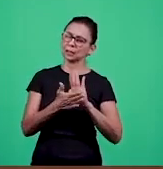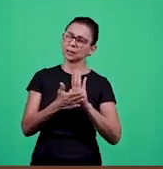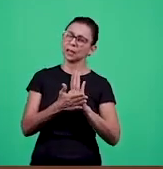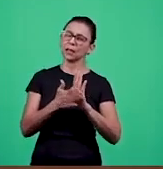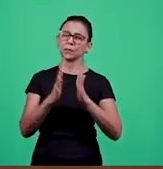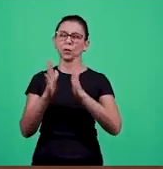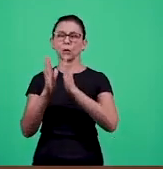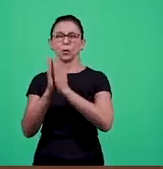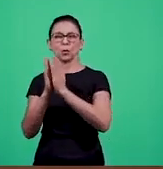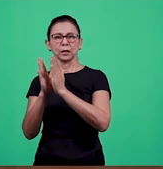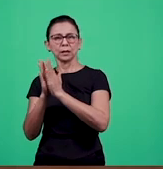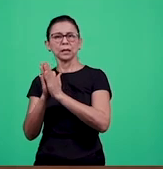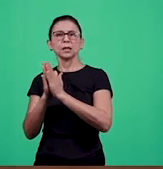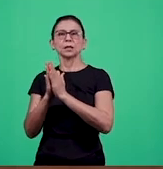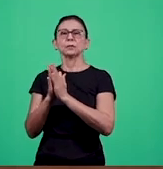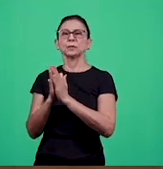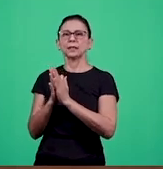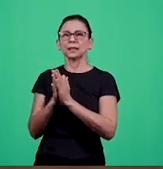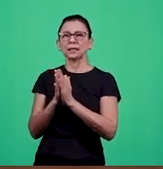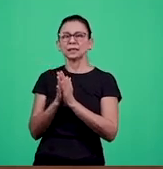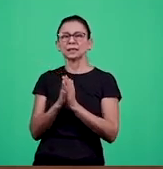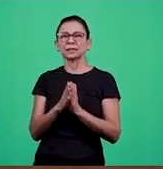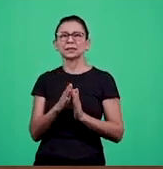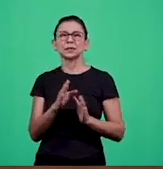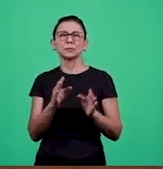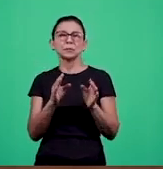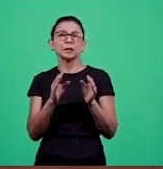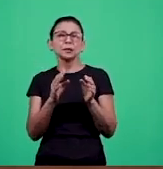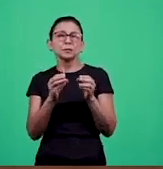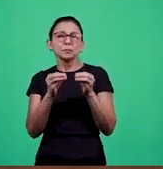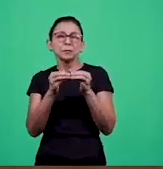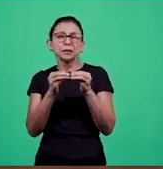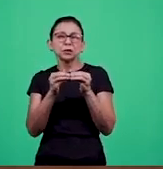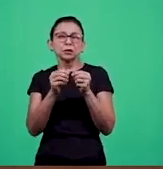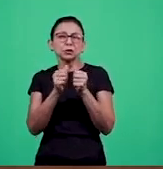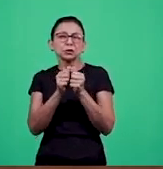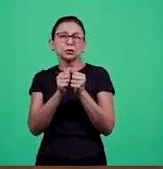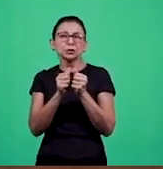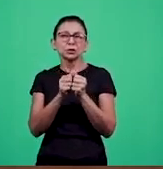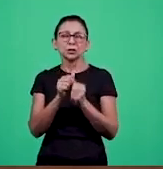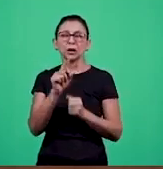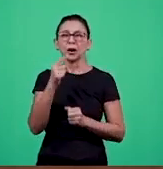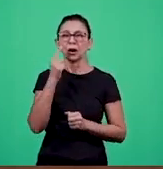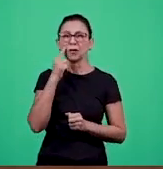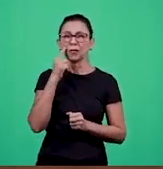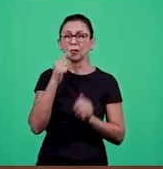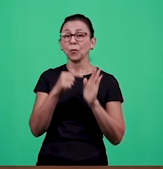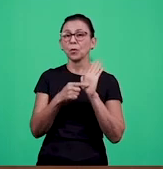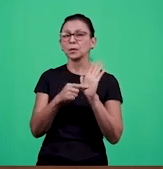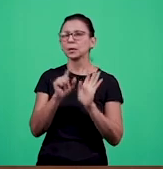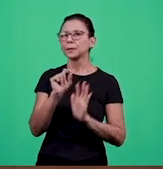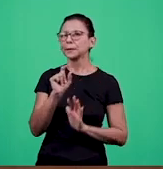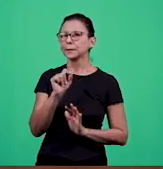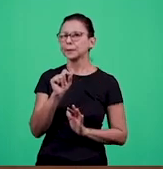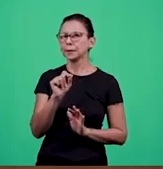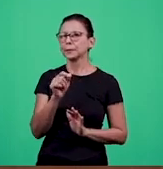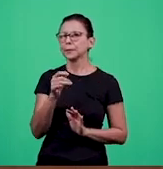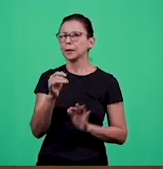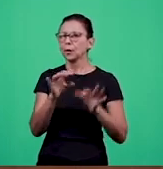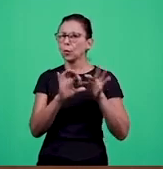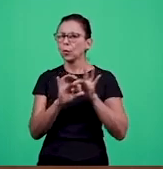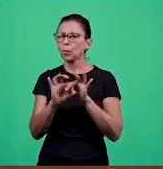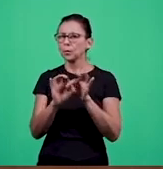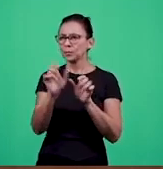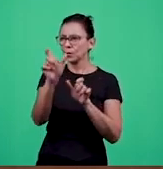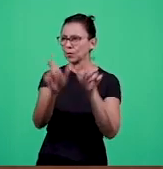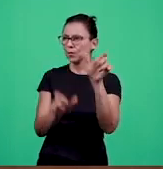same service. This is fellowship. It's to be close to one another. I will give you an example of what is fellowship